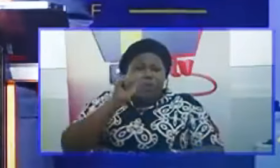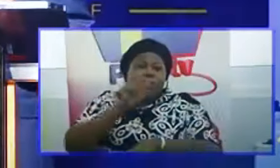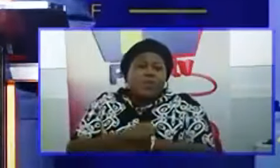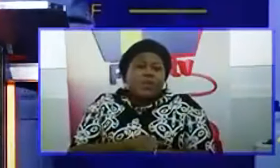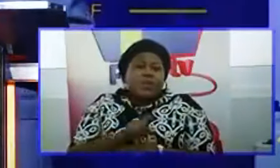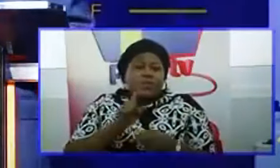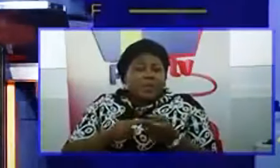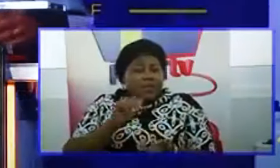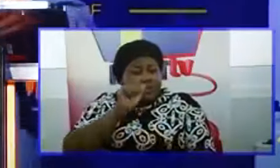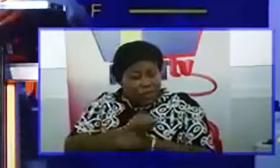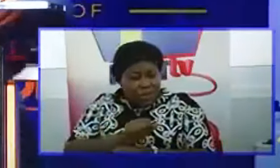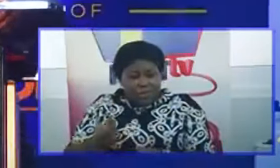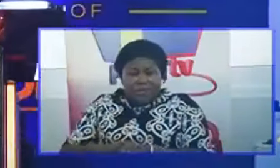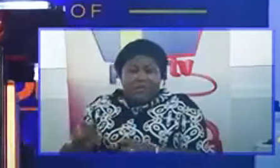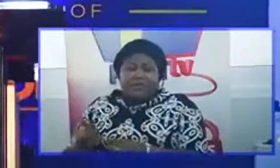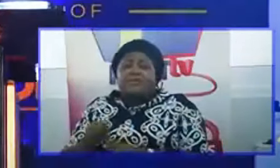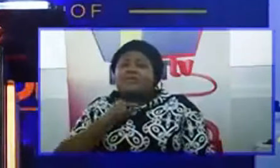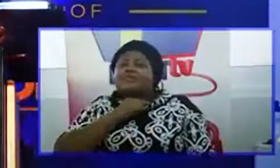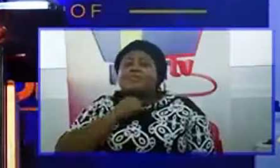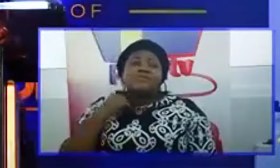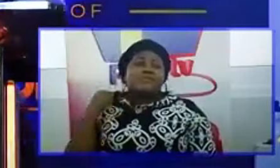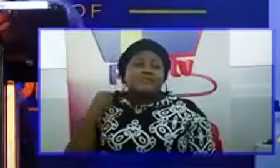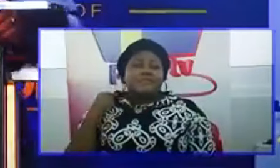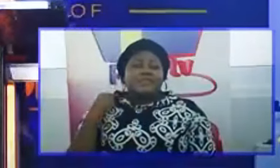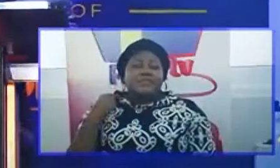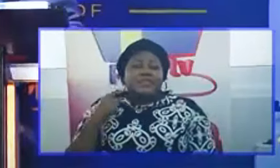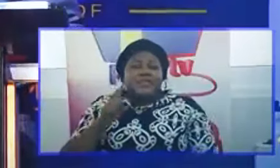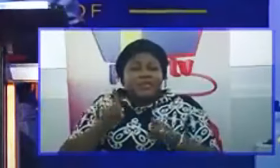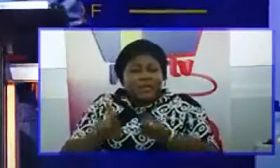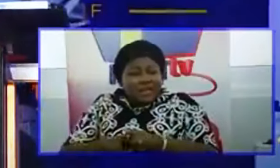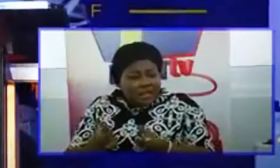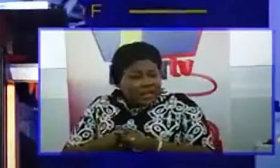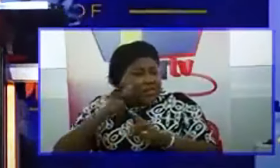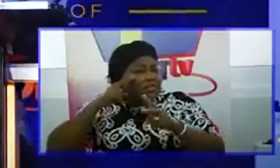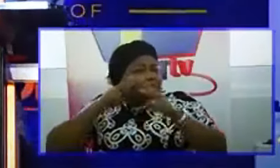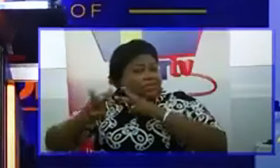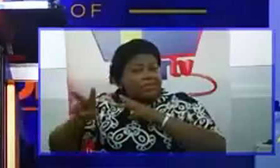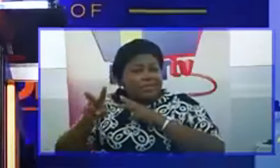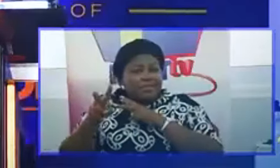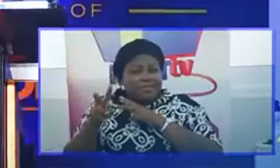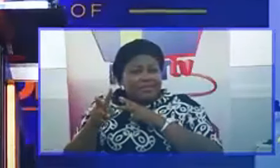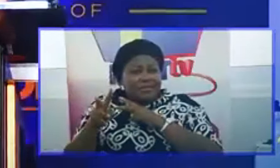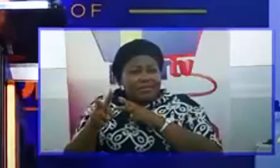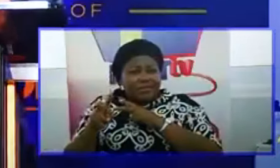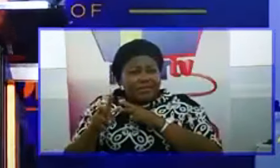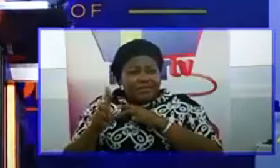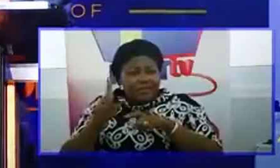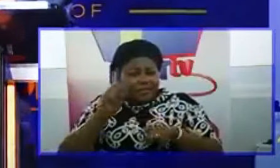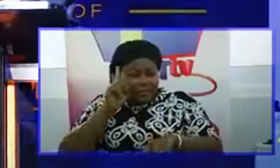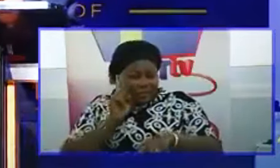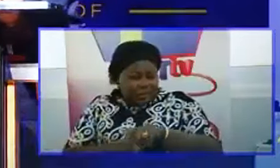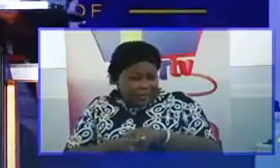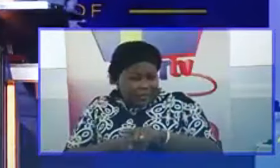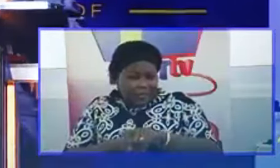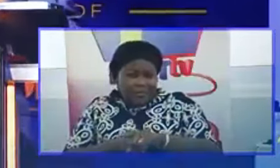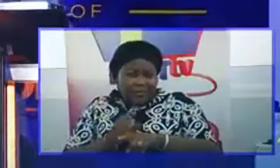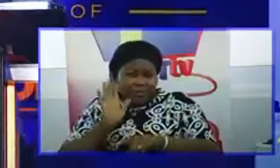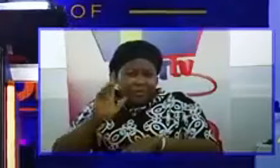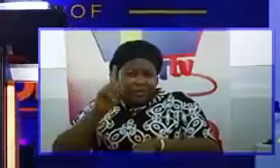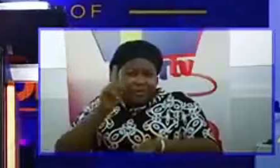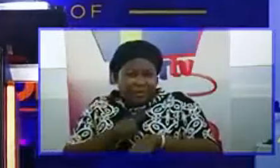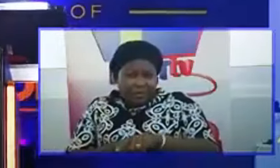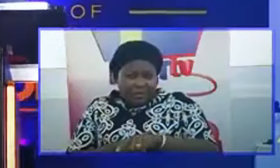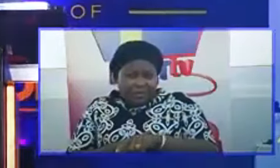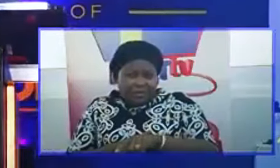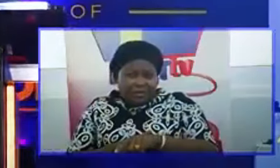as a priest. And he was also a prophet. But his generation had this